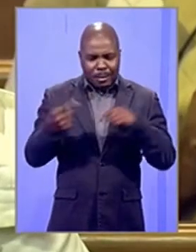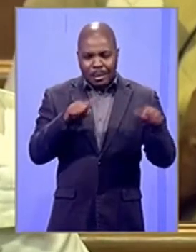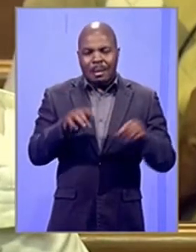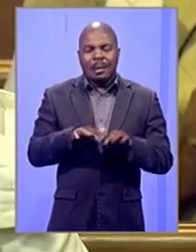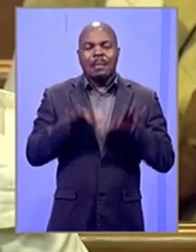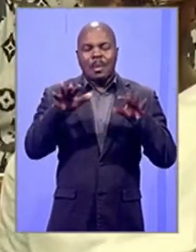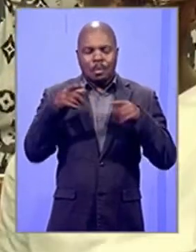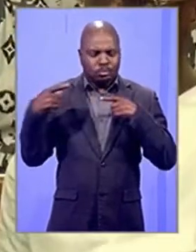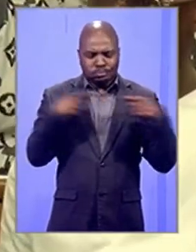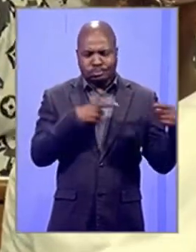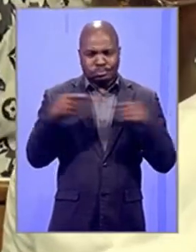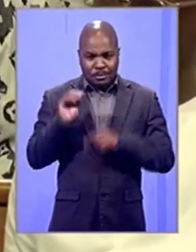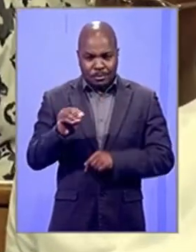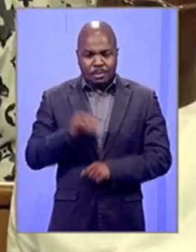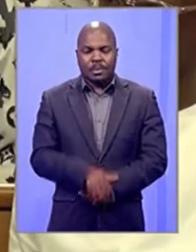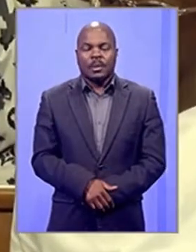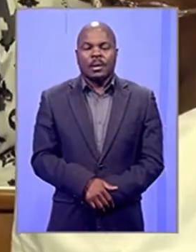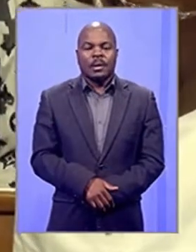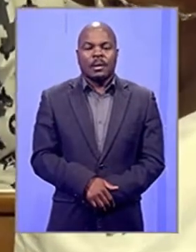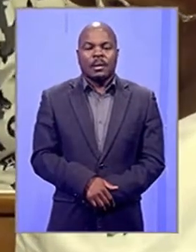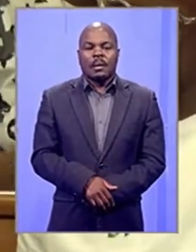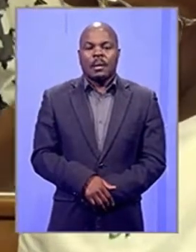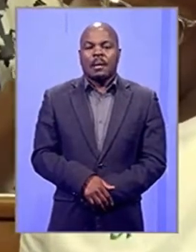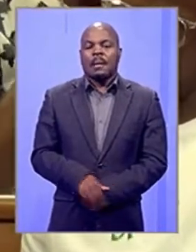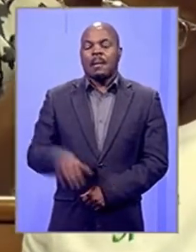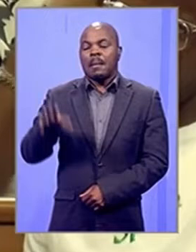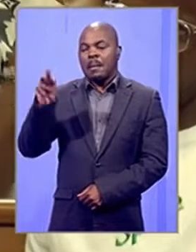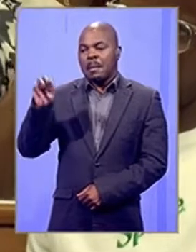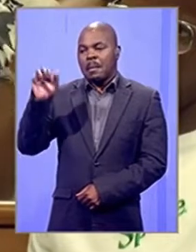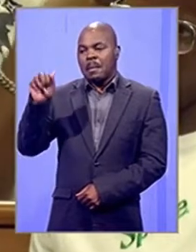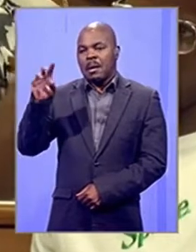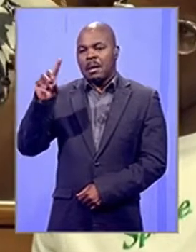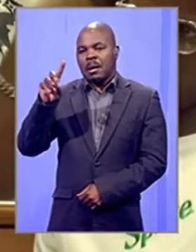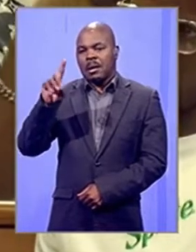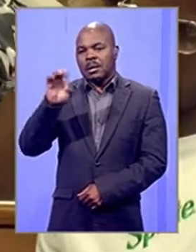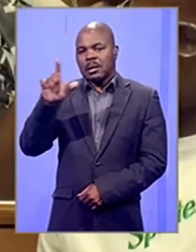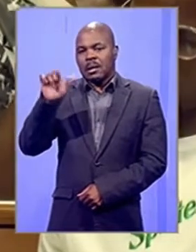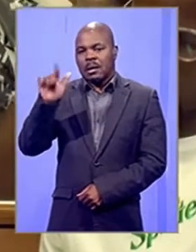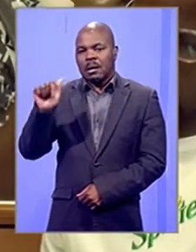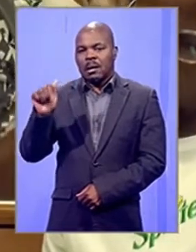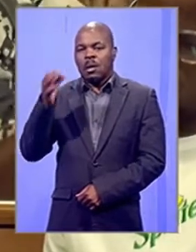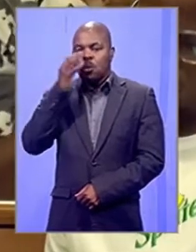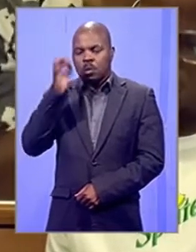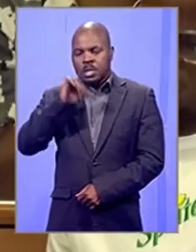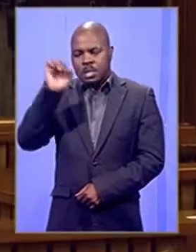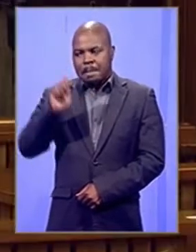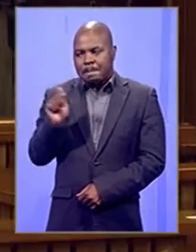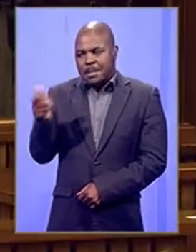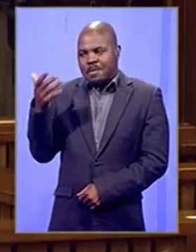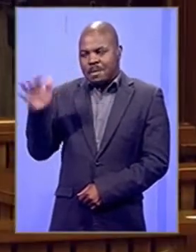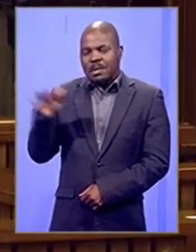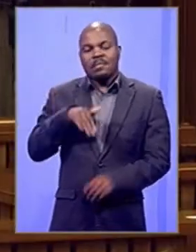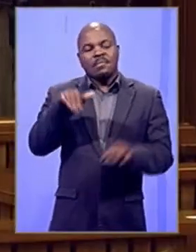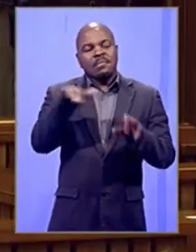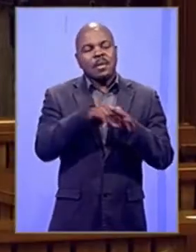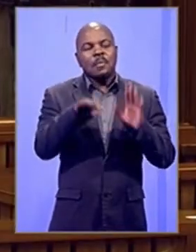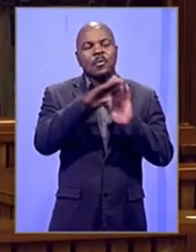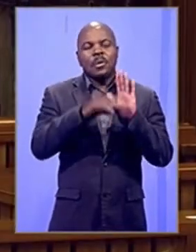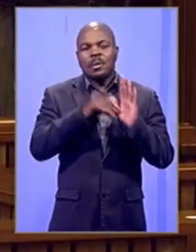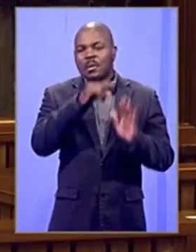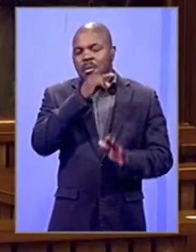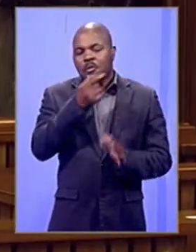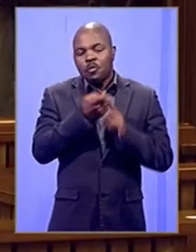really arguing. Madlala ga se a gana le gore o lefilwe go tšea karolo go lenaneo la Netflix leo le